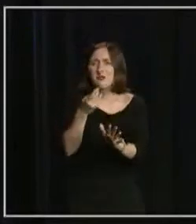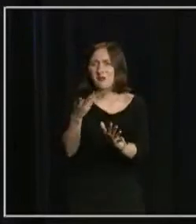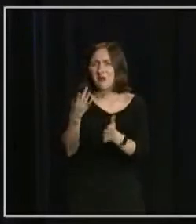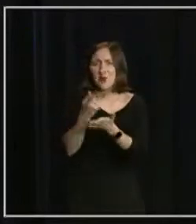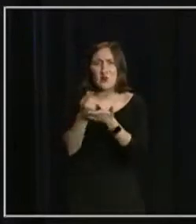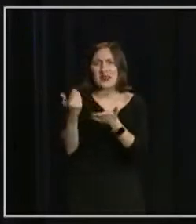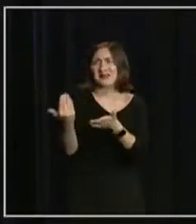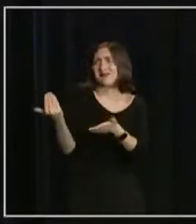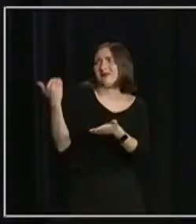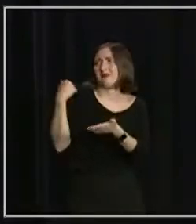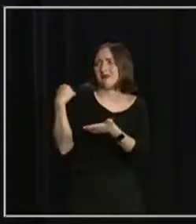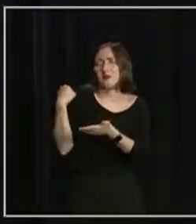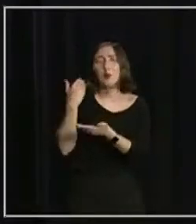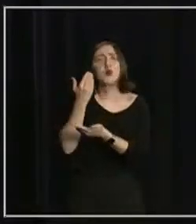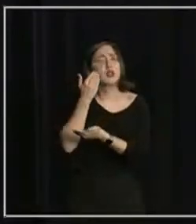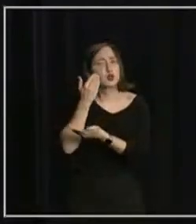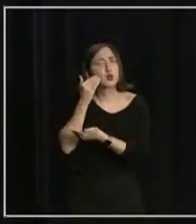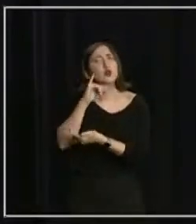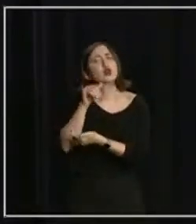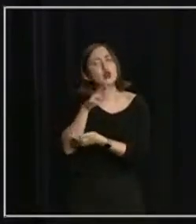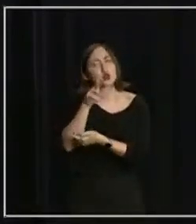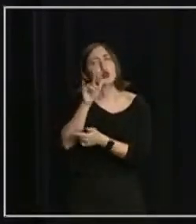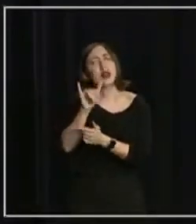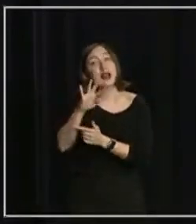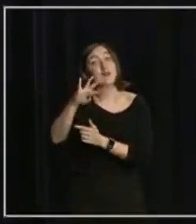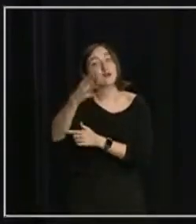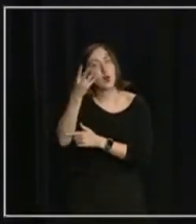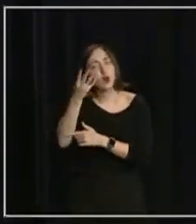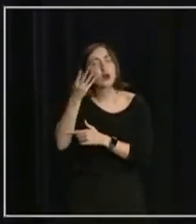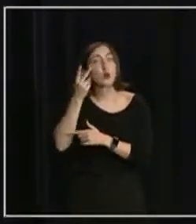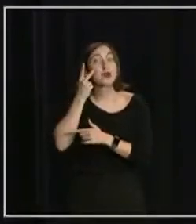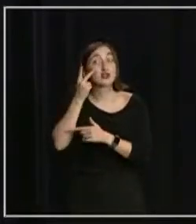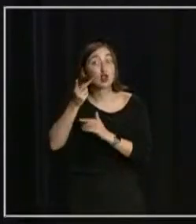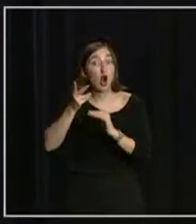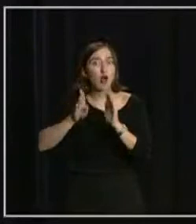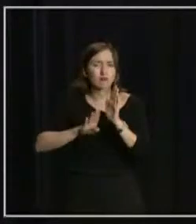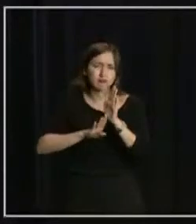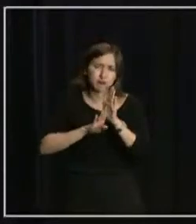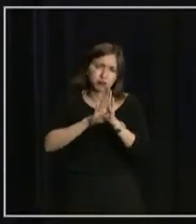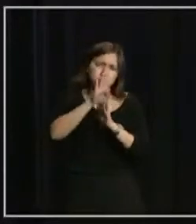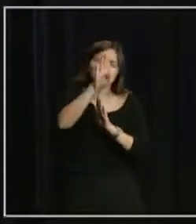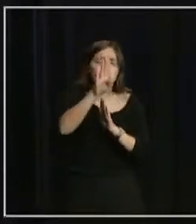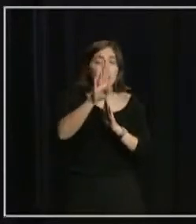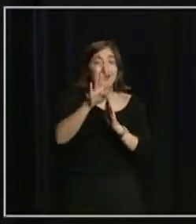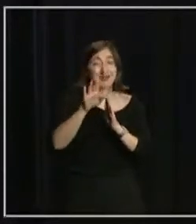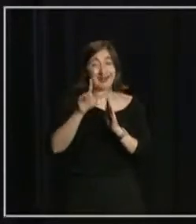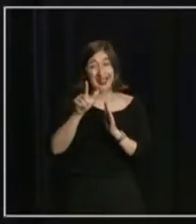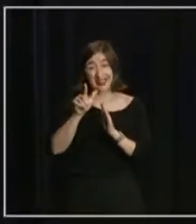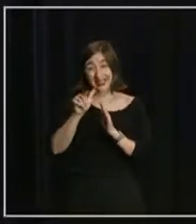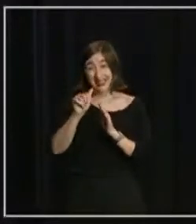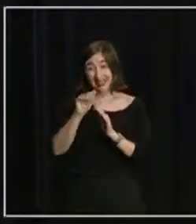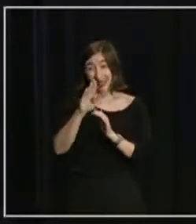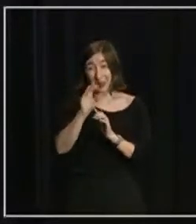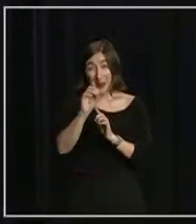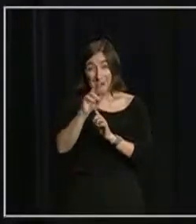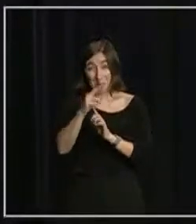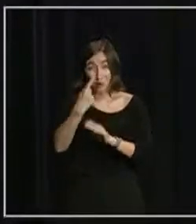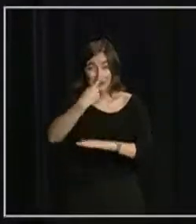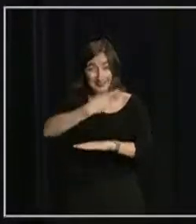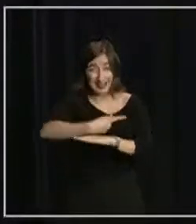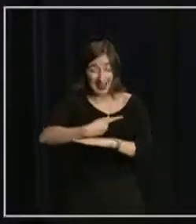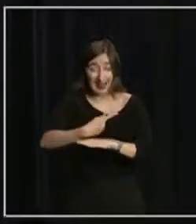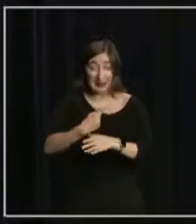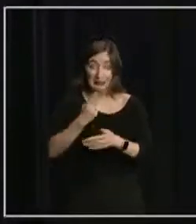since the 4th of July, we've seen this acceleration of cases. We're trying to get to Labor Day and beyond. So we're taking it day by day, but as